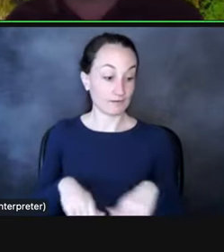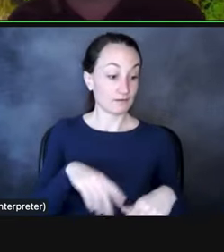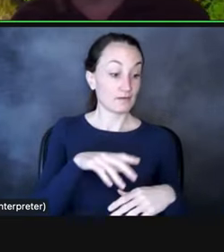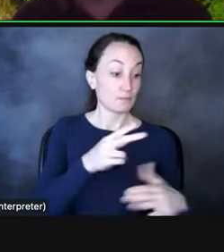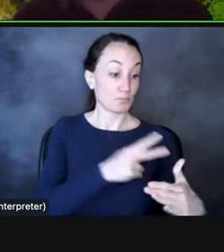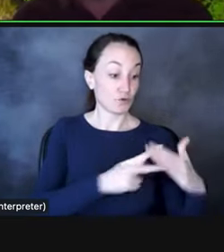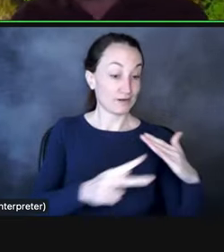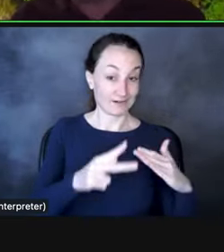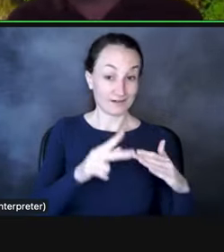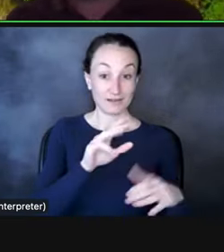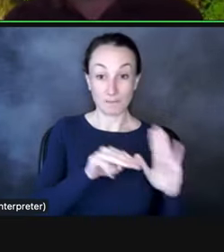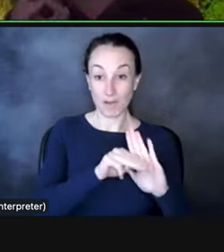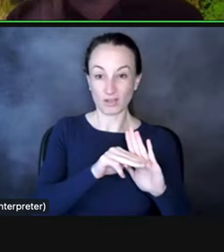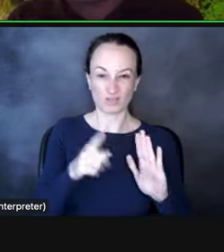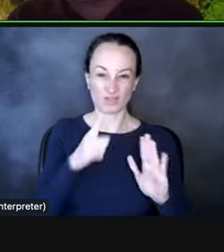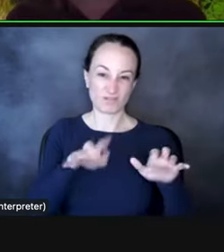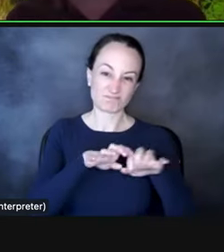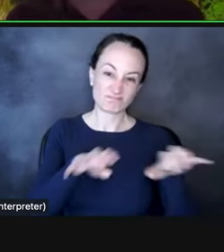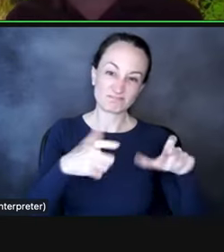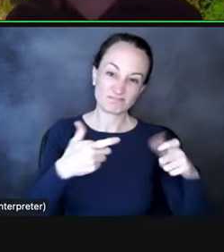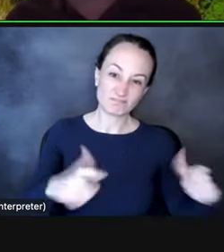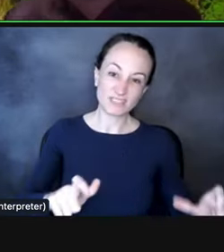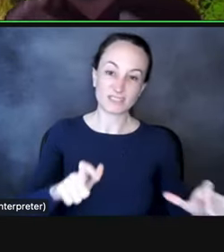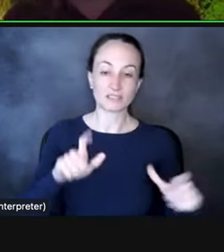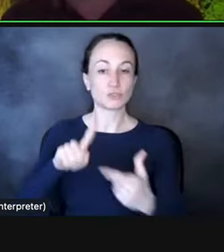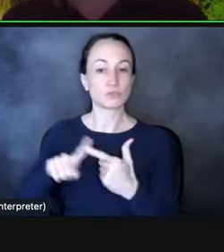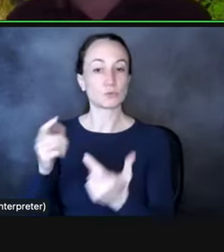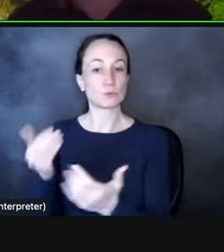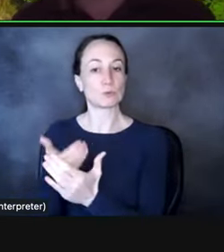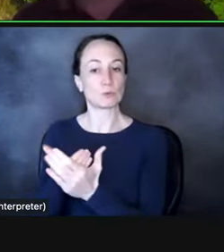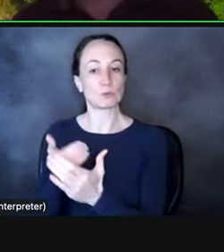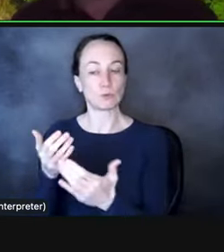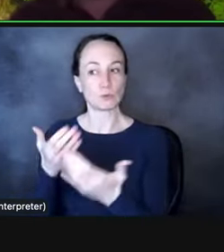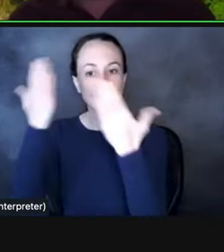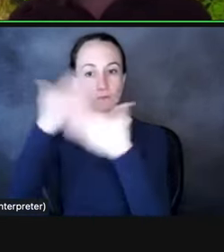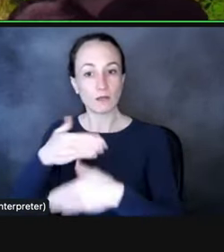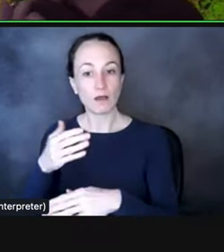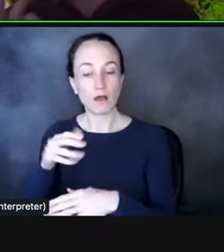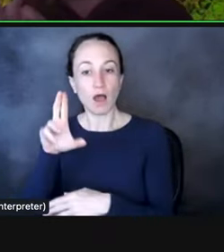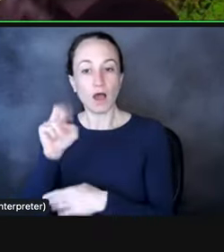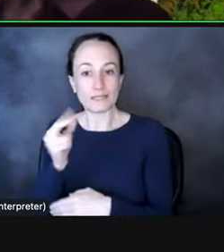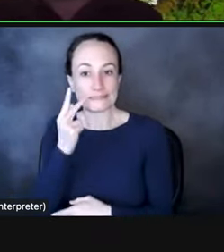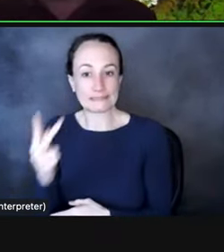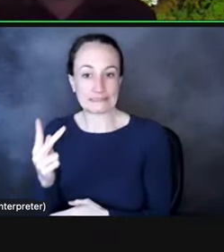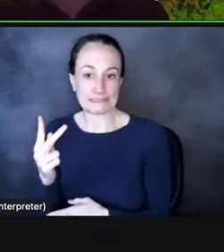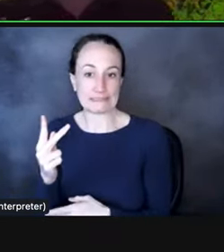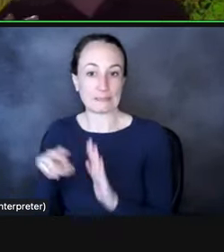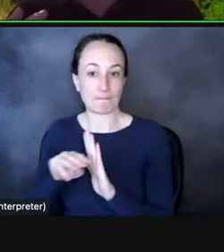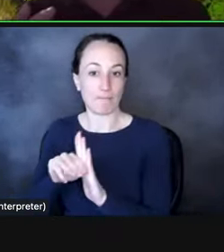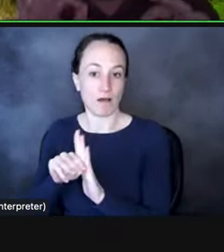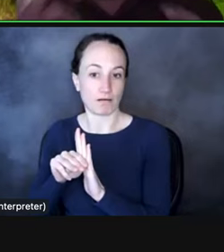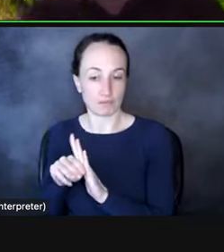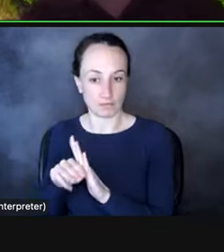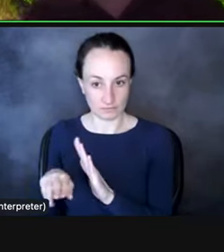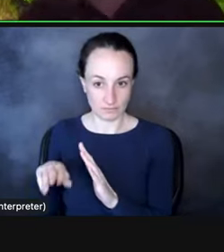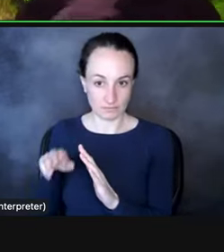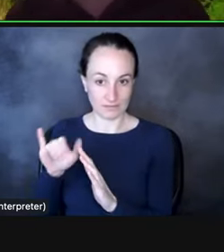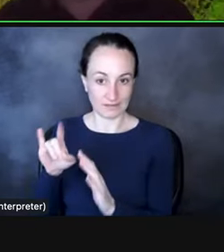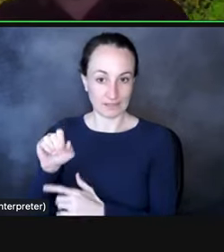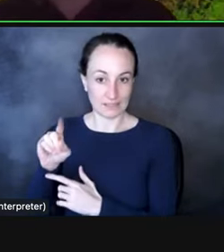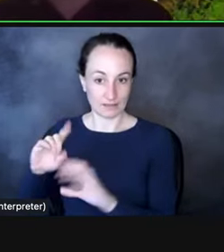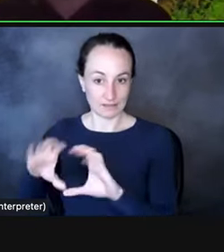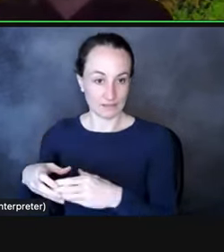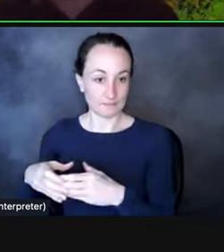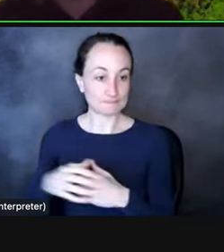data sets to new unseen phenotypes in small data set. So this point about new phenotypes is